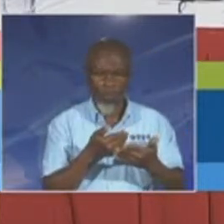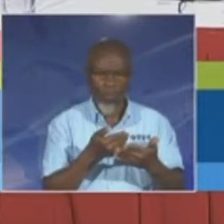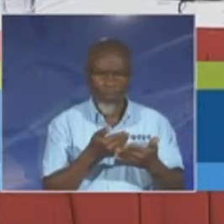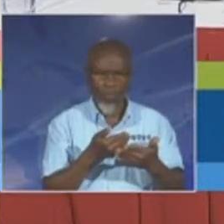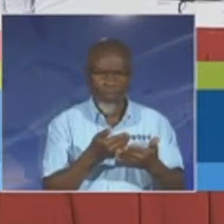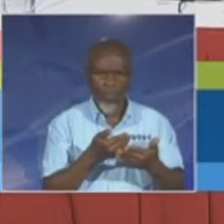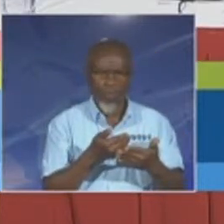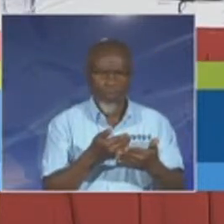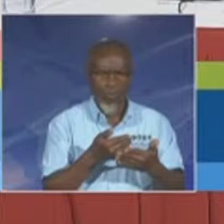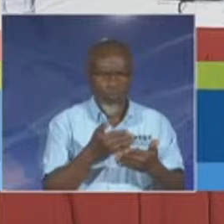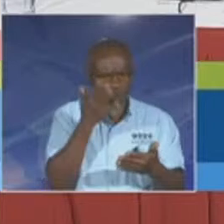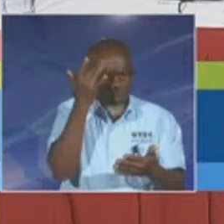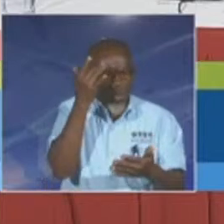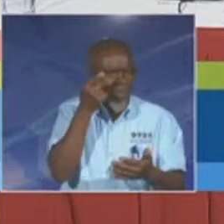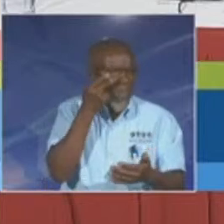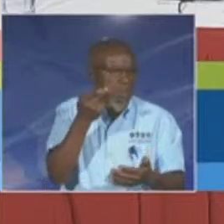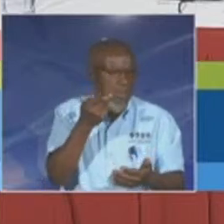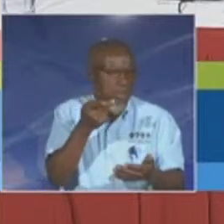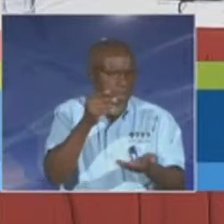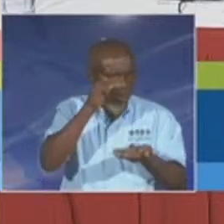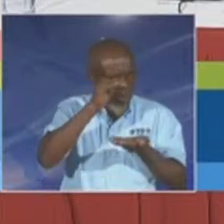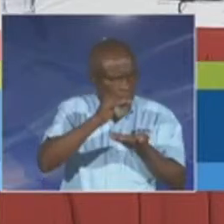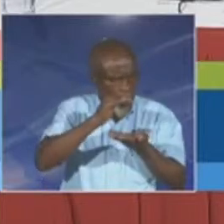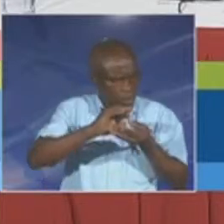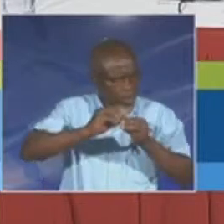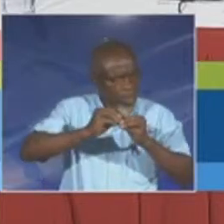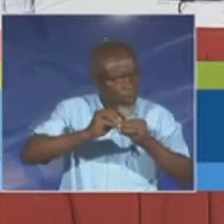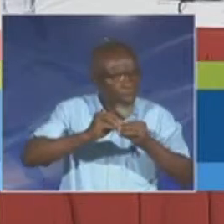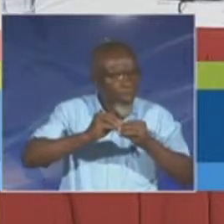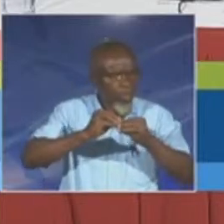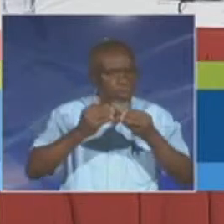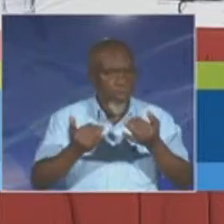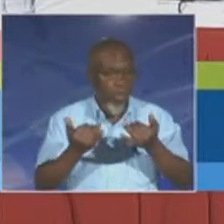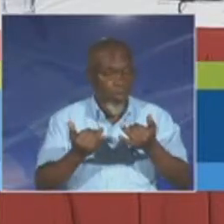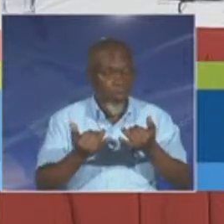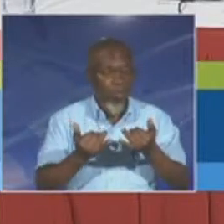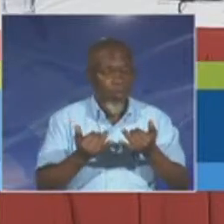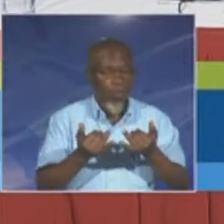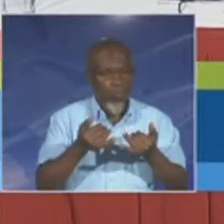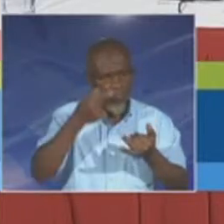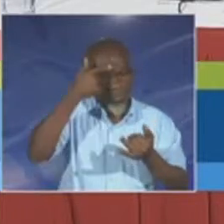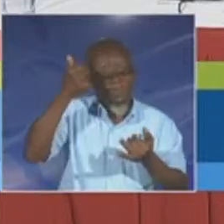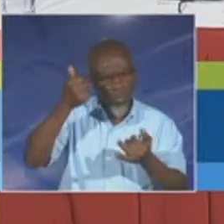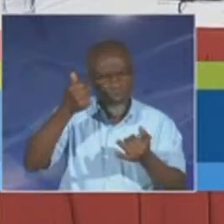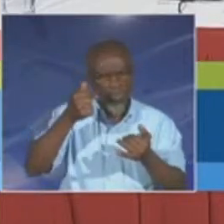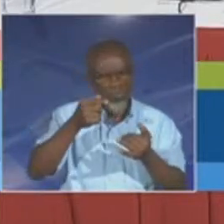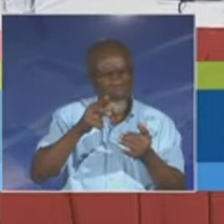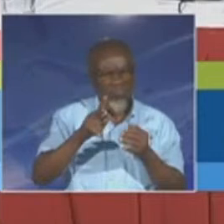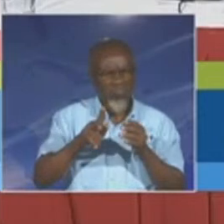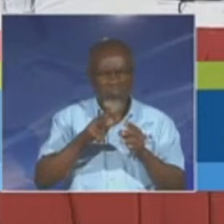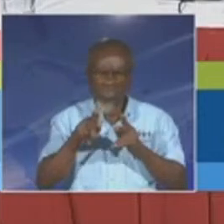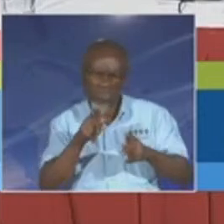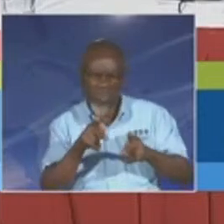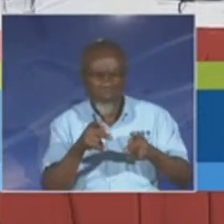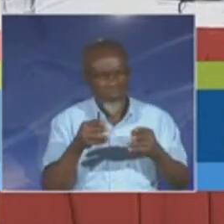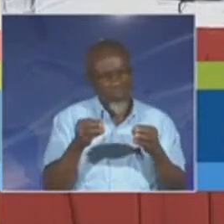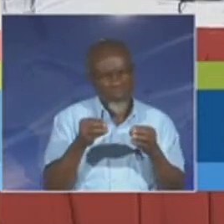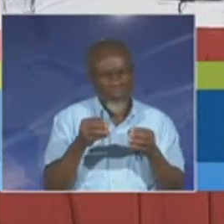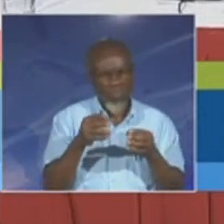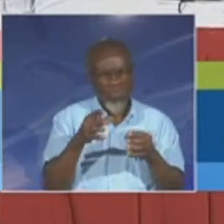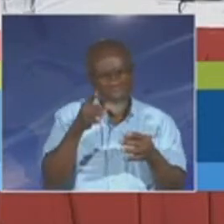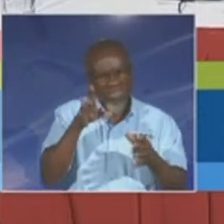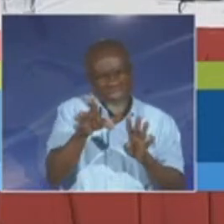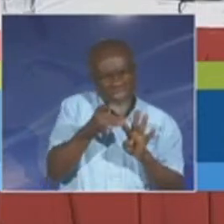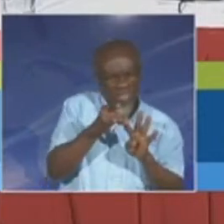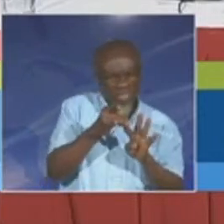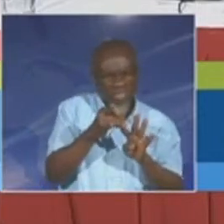that we may be seeing these lower numbers of cases is because of the mild illness and people not really coming forward and presenting themselves